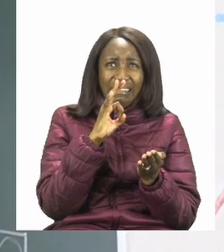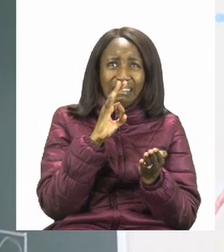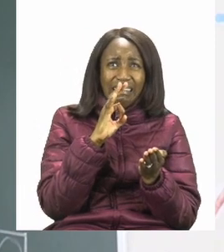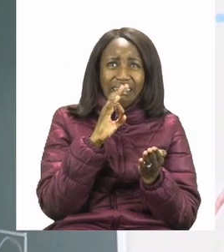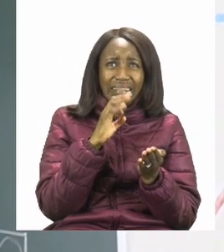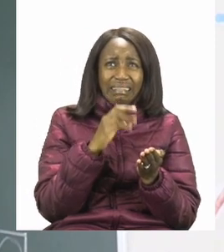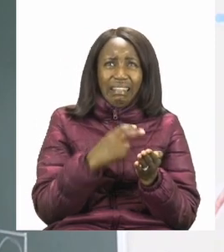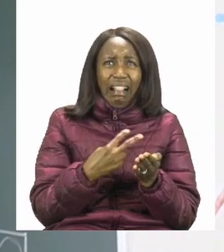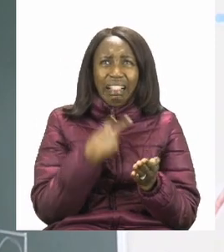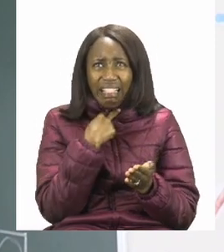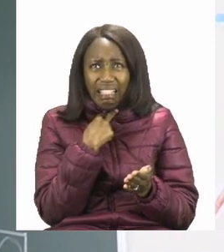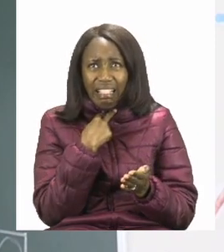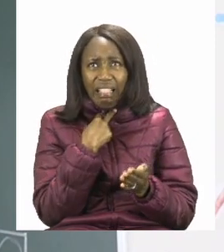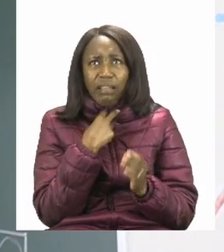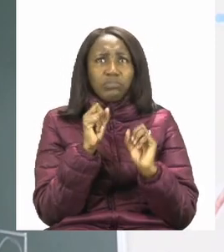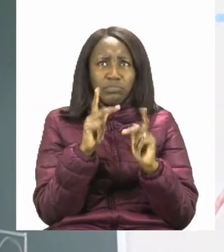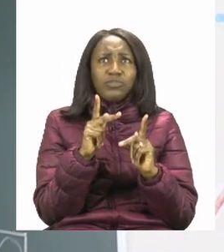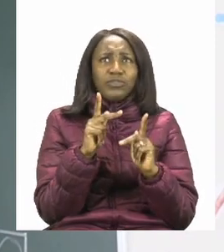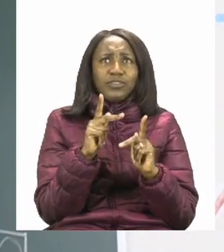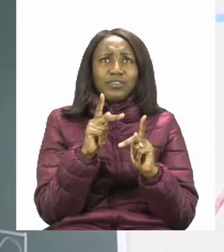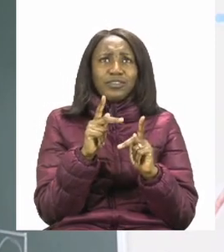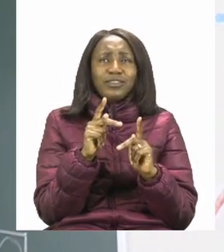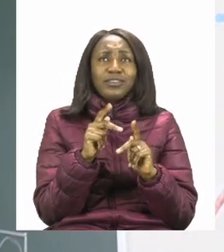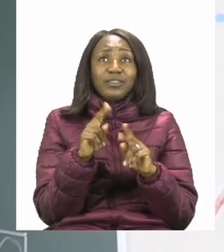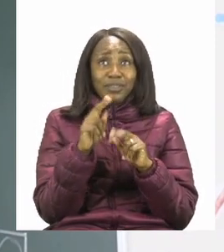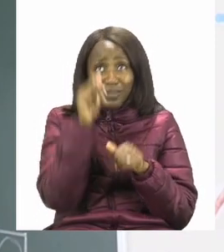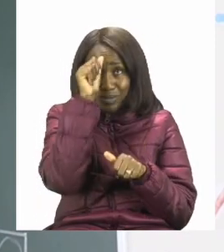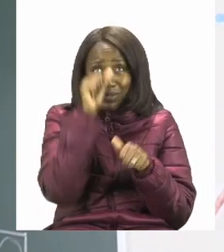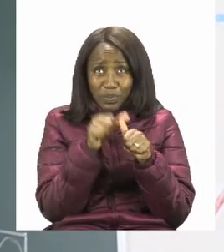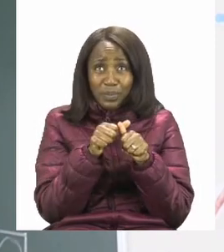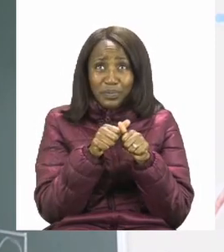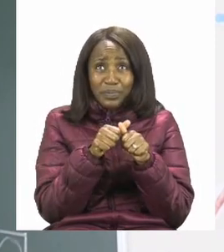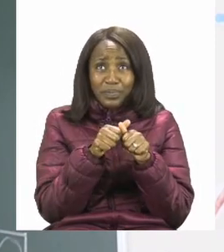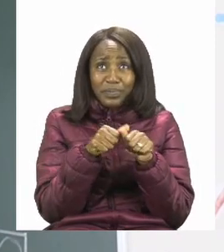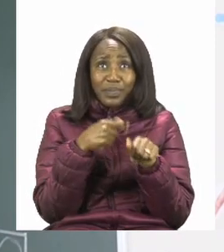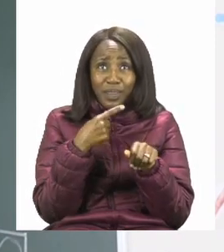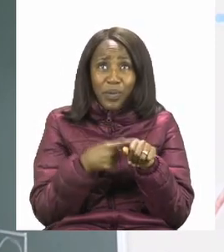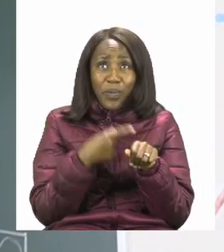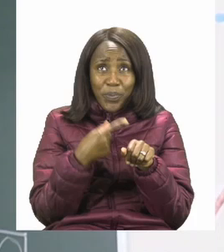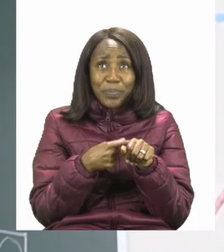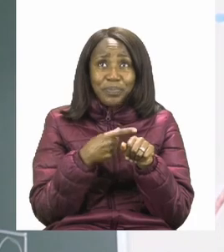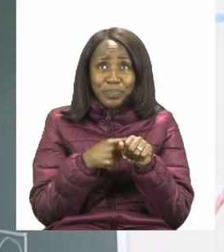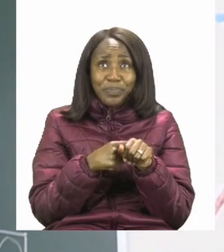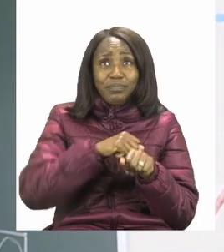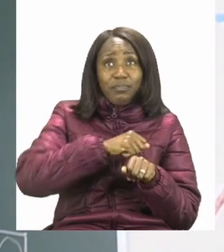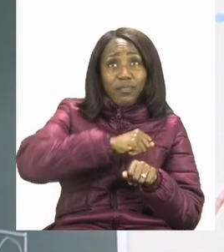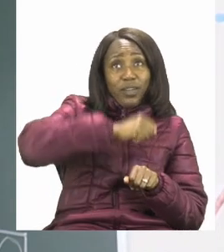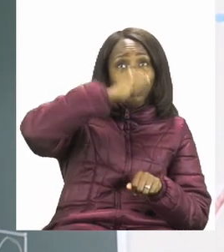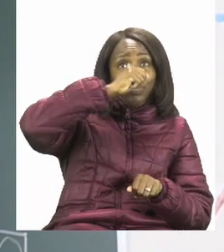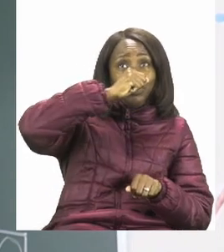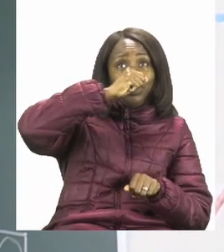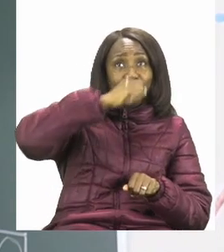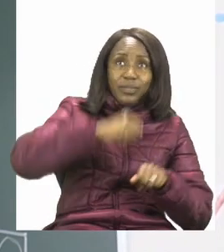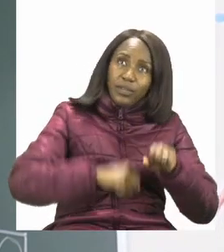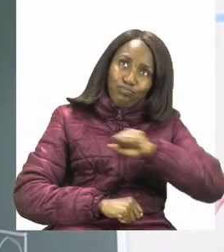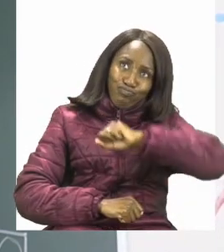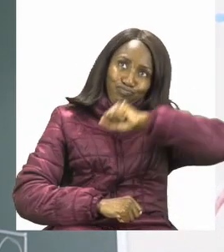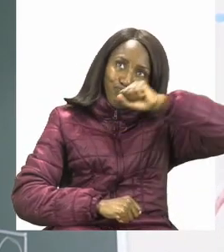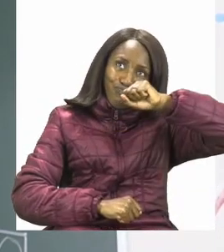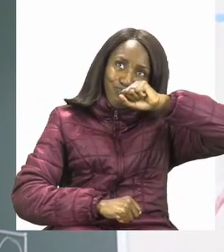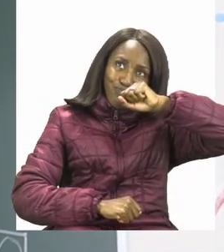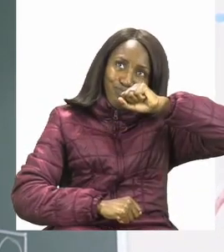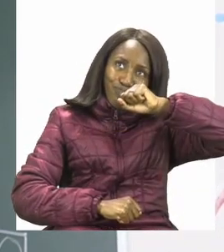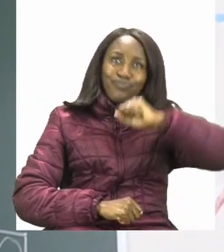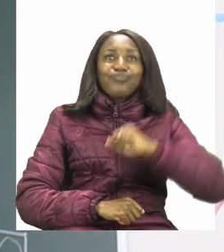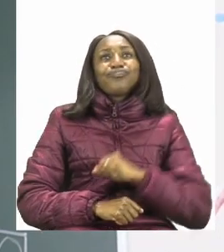use our simple tip that it always eats the bigger number. Don't forget